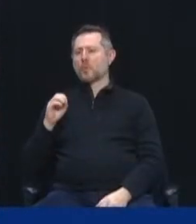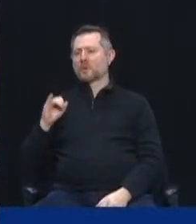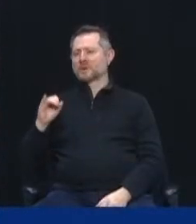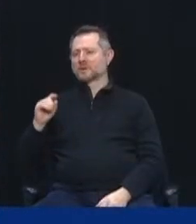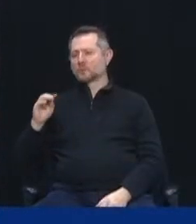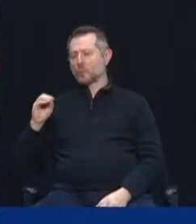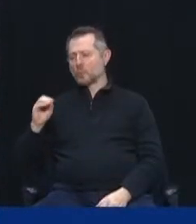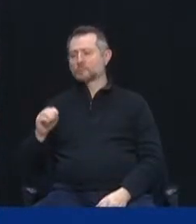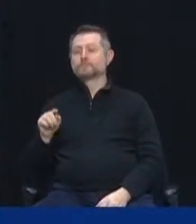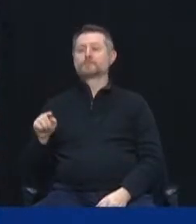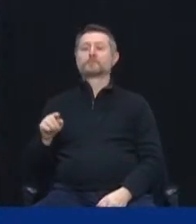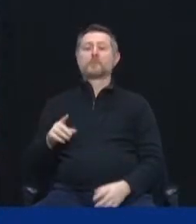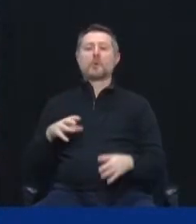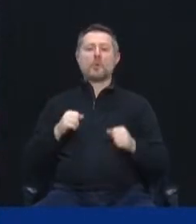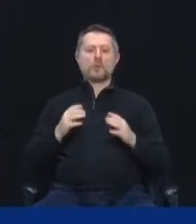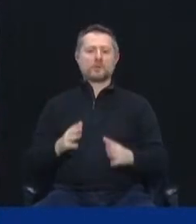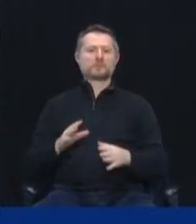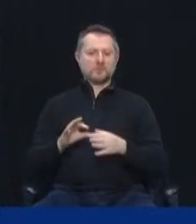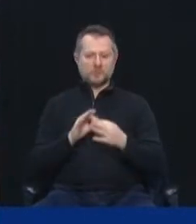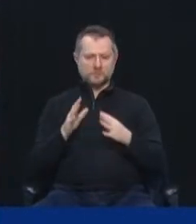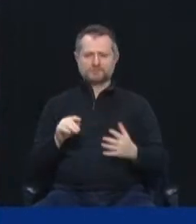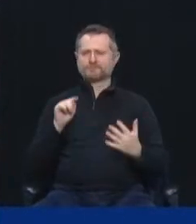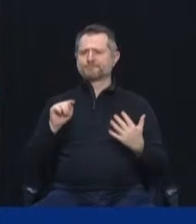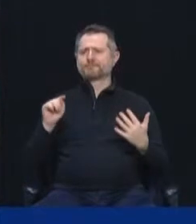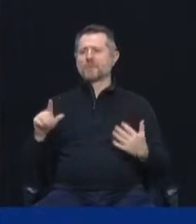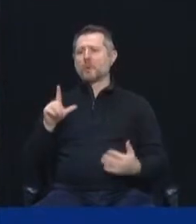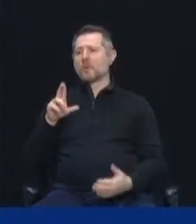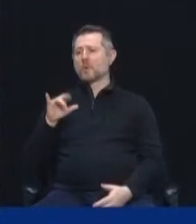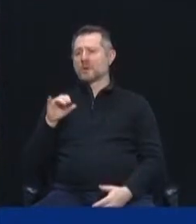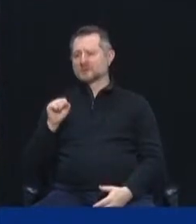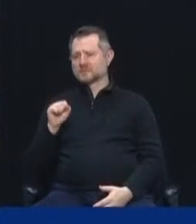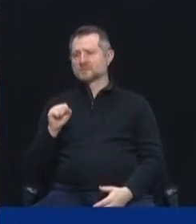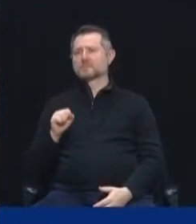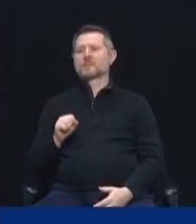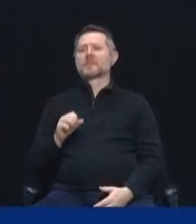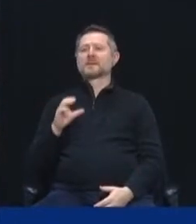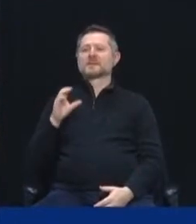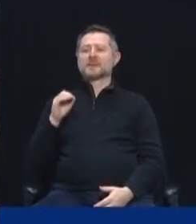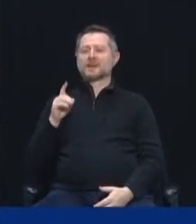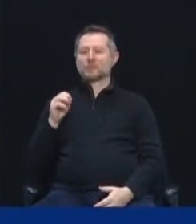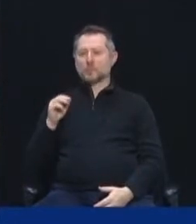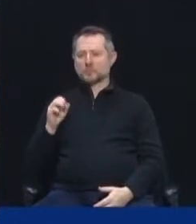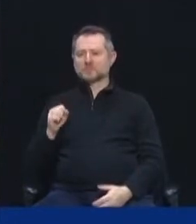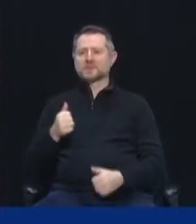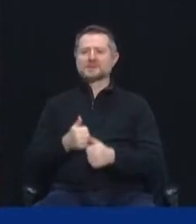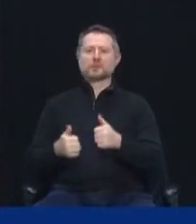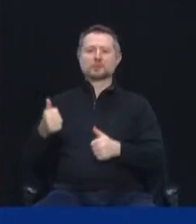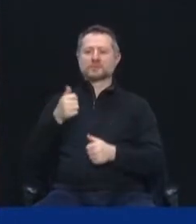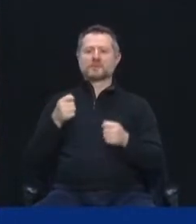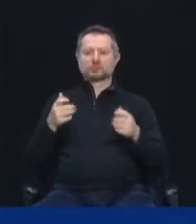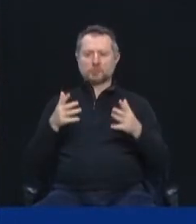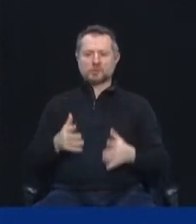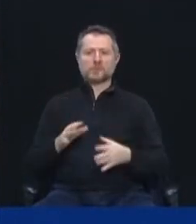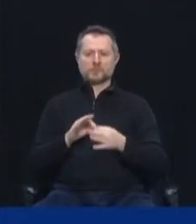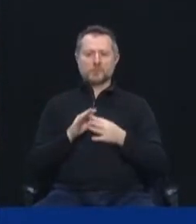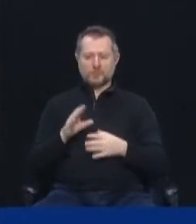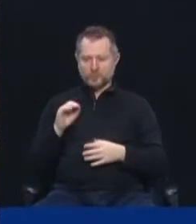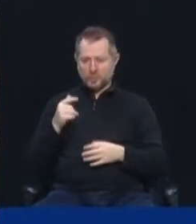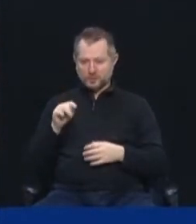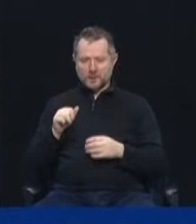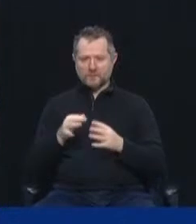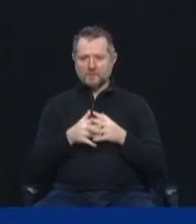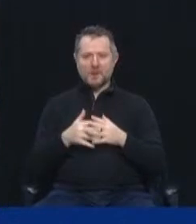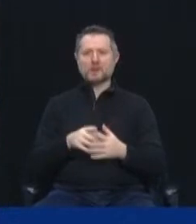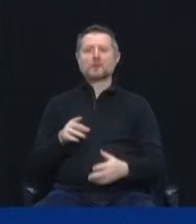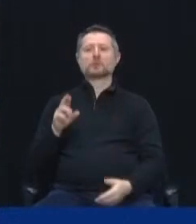of America, Luis Ducase, Executive Director of United Bodegas of America, Randy Gonzalez,